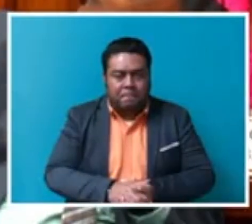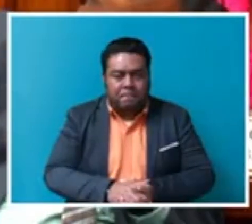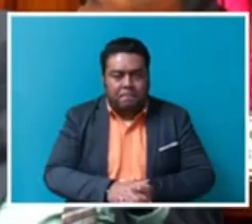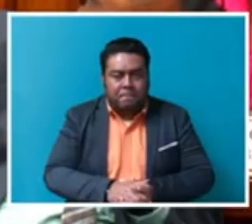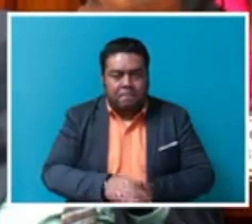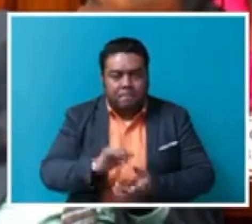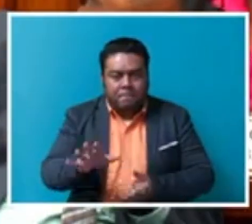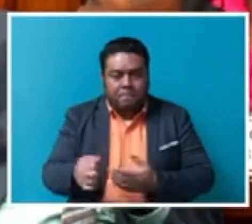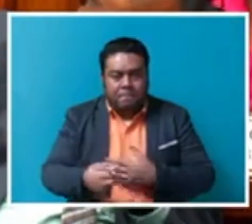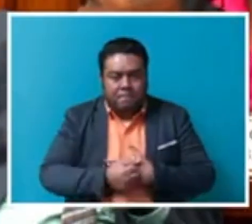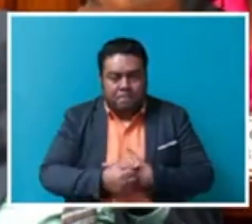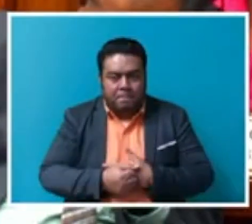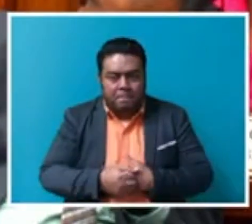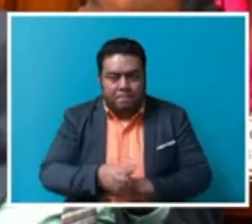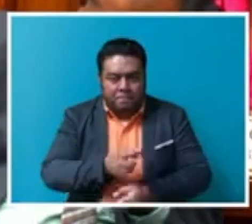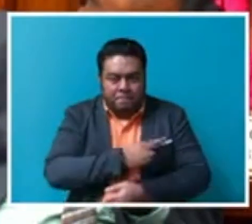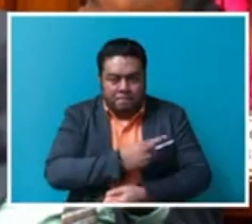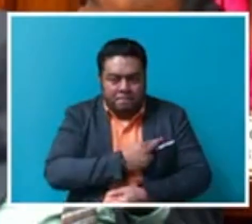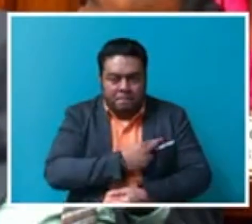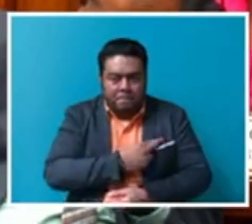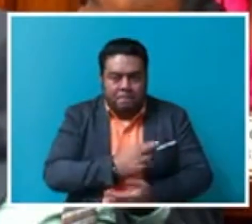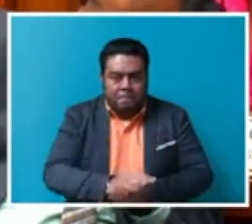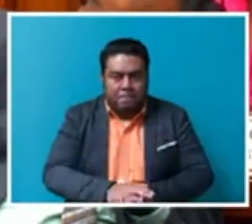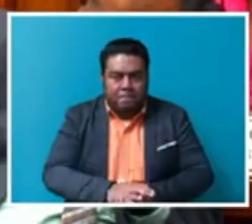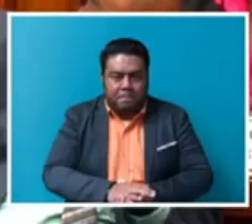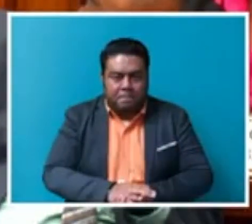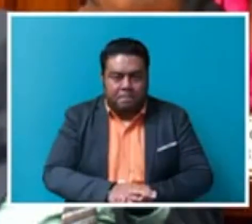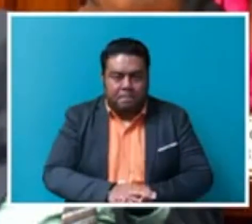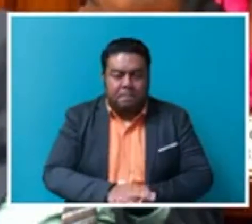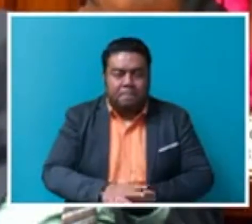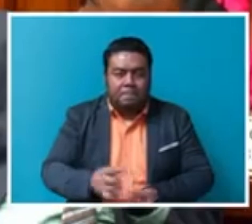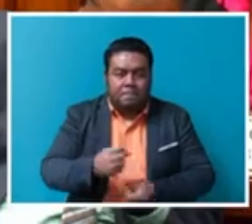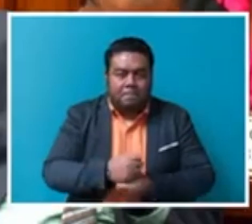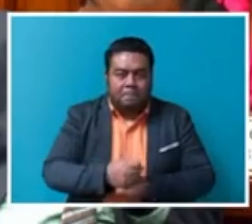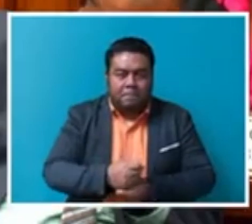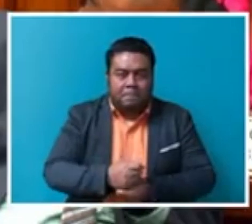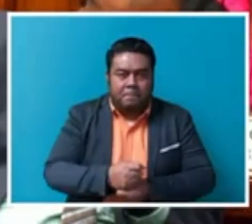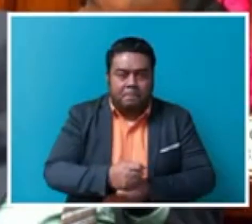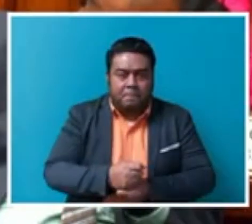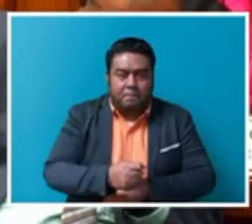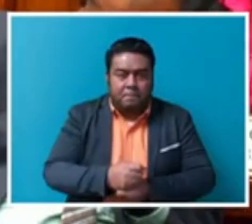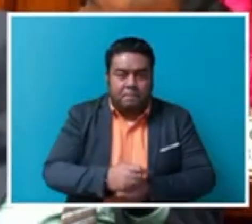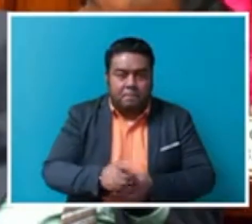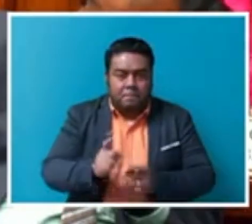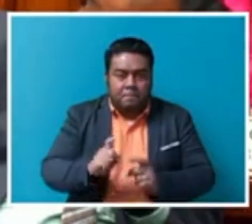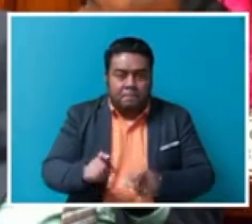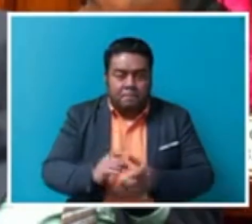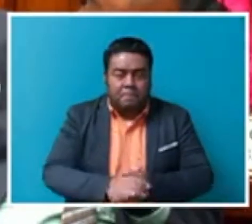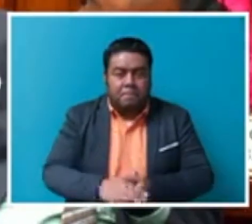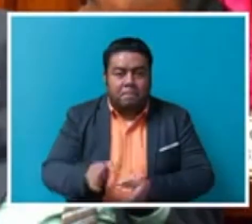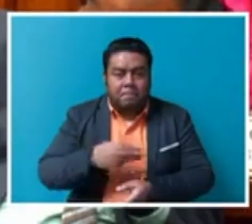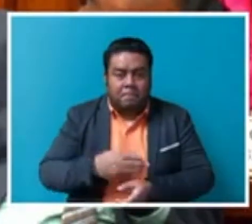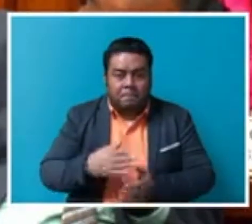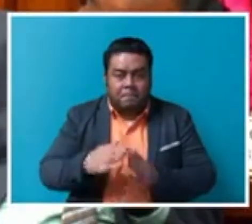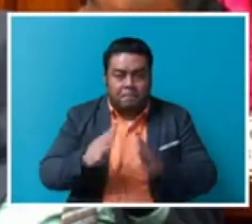safe, respectful, and reliable. Upholding that standard requires effort from all sides, including all members of the House. I